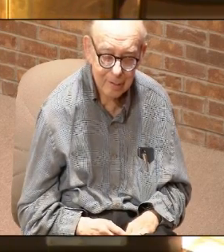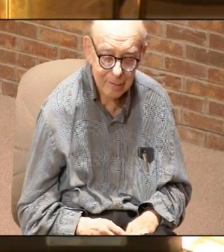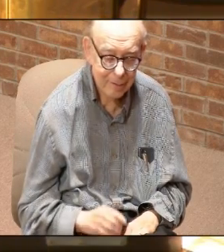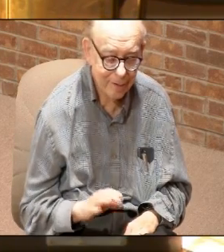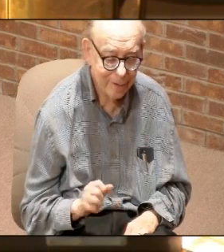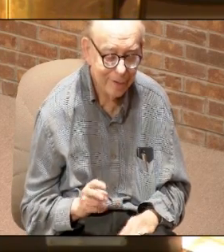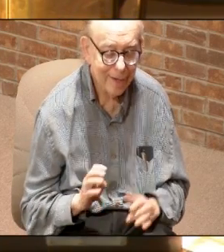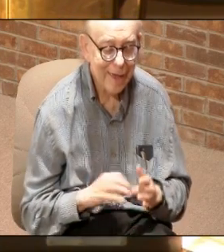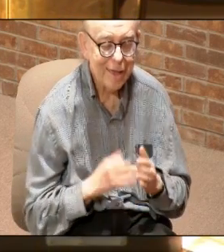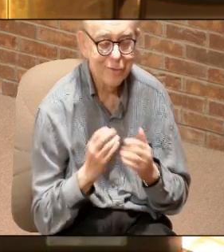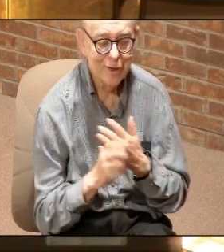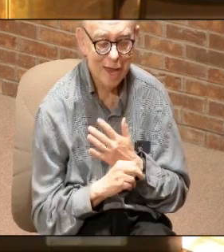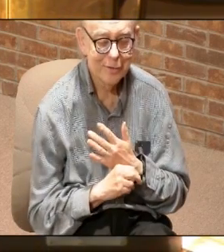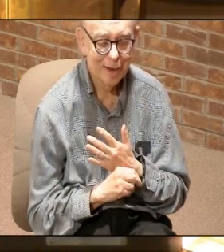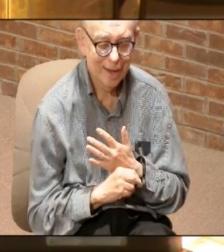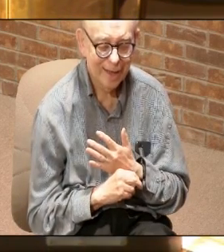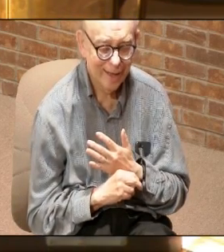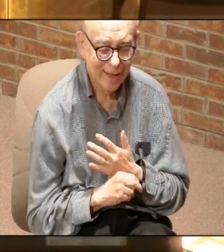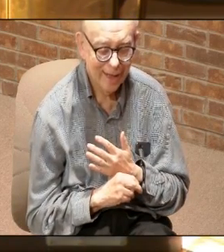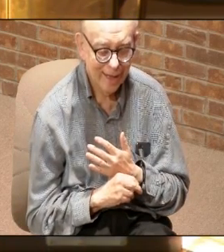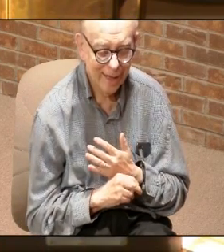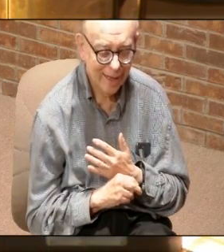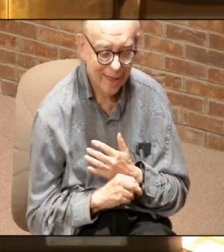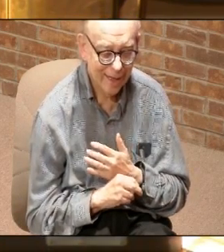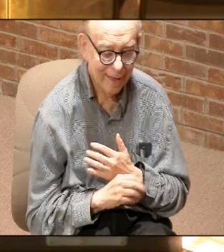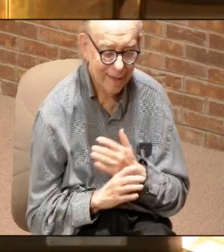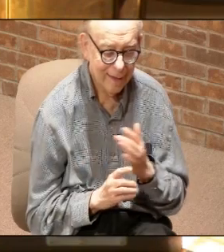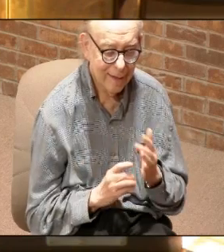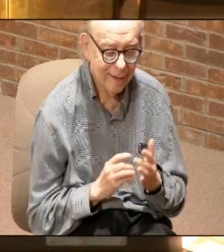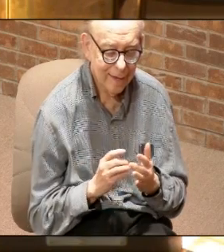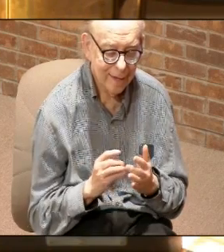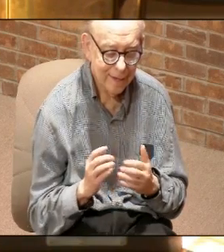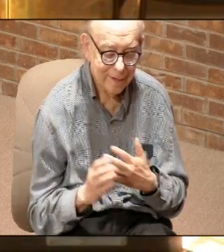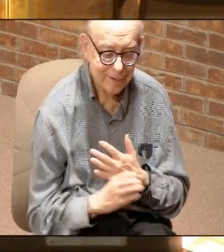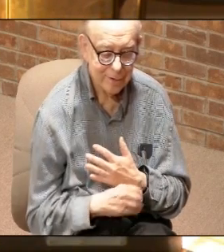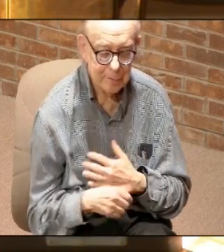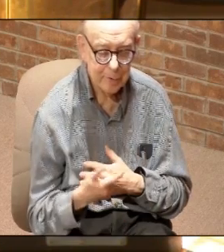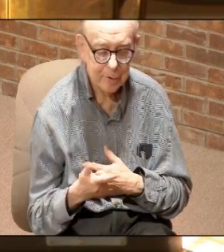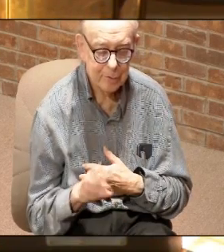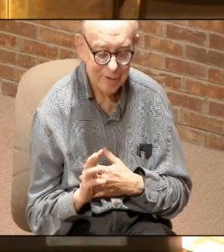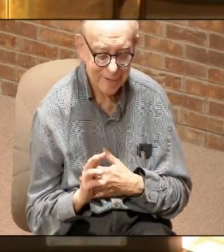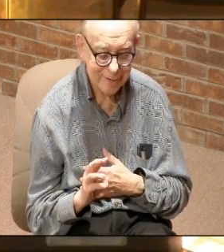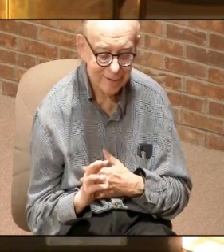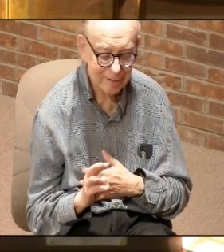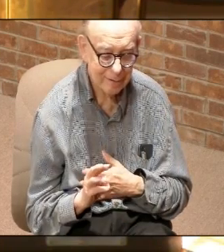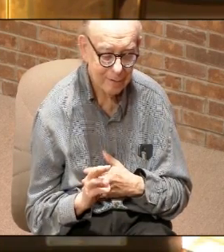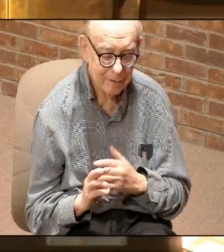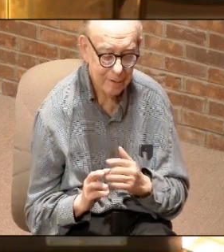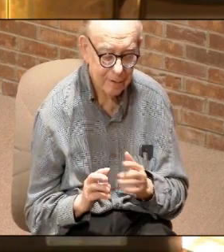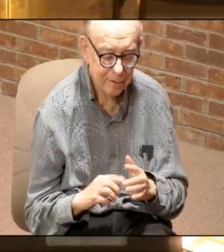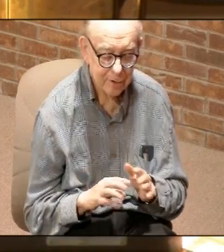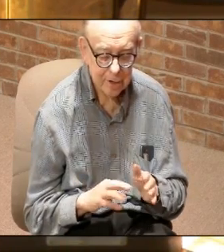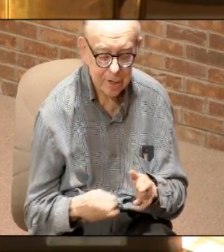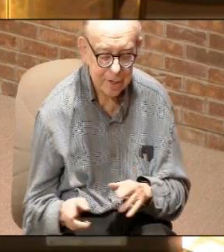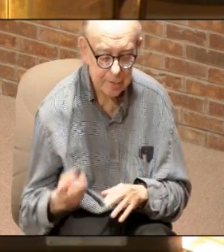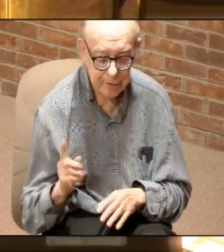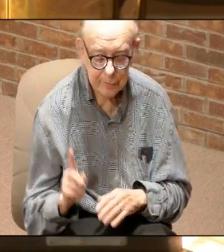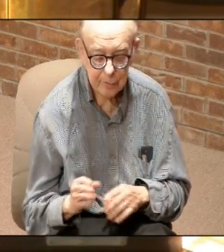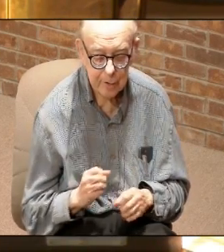In January? That's December the 26th. Yeah, I started getting ready.